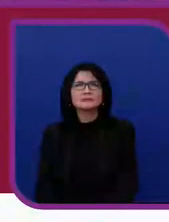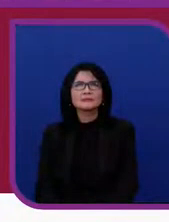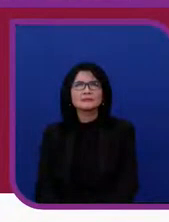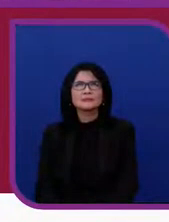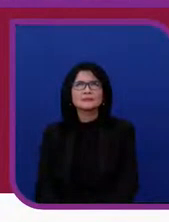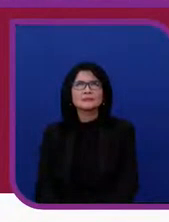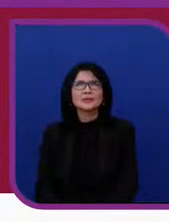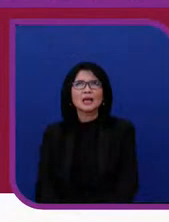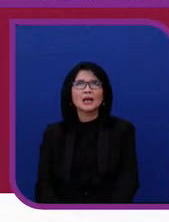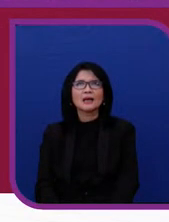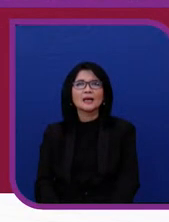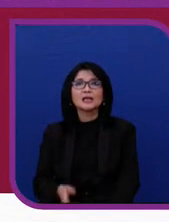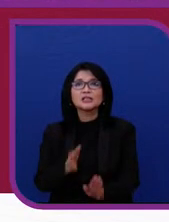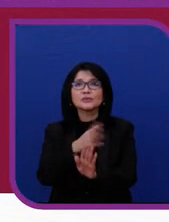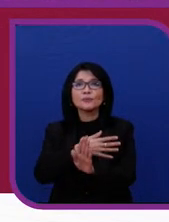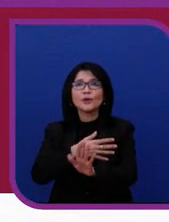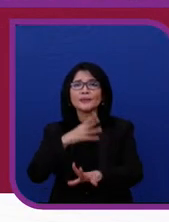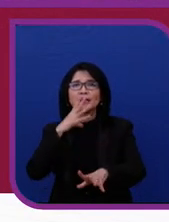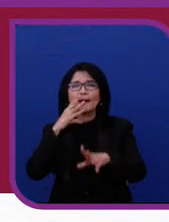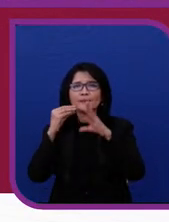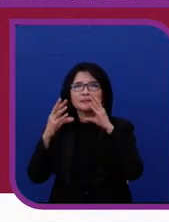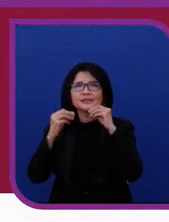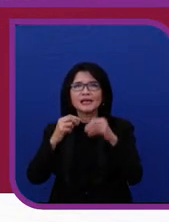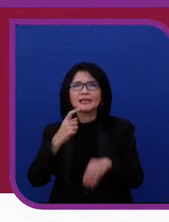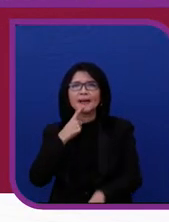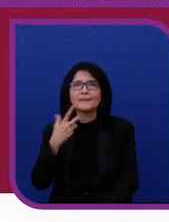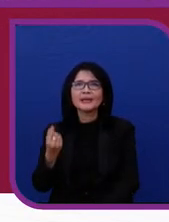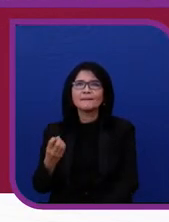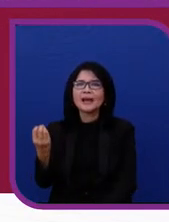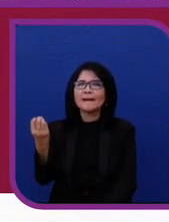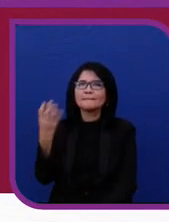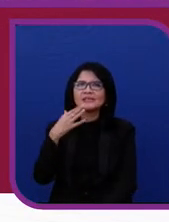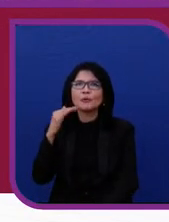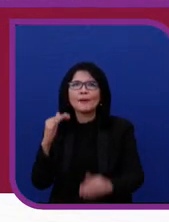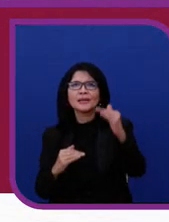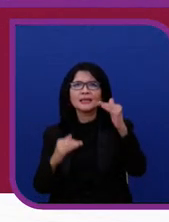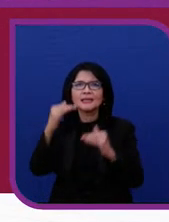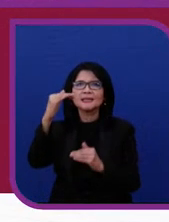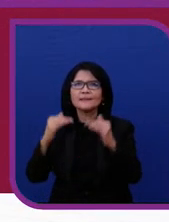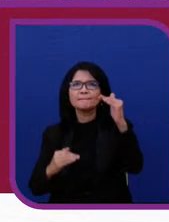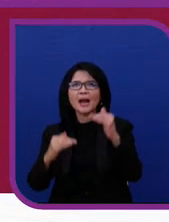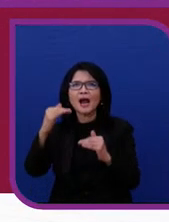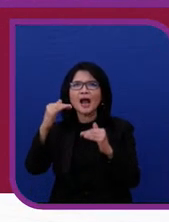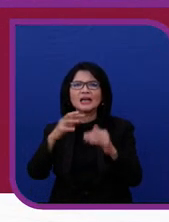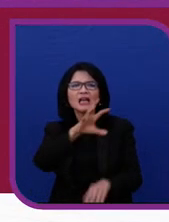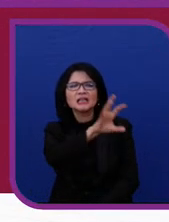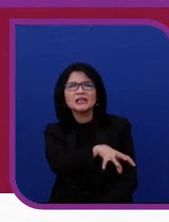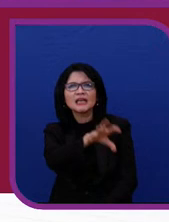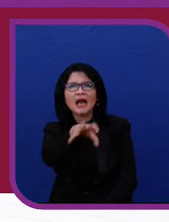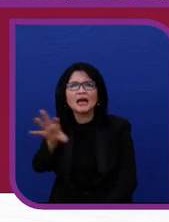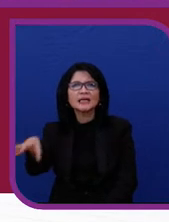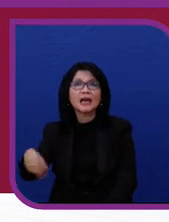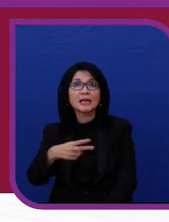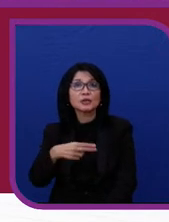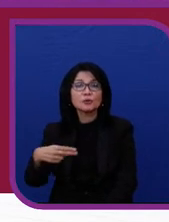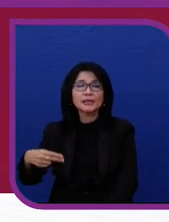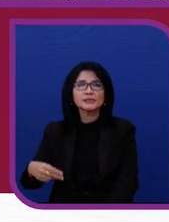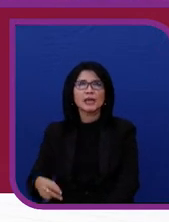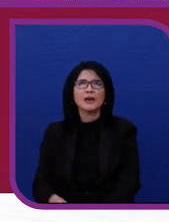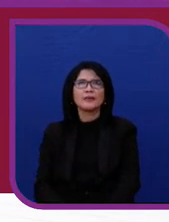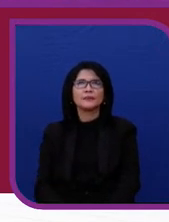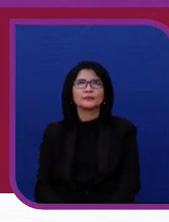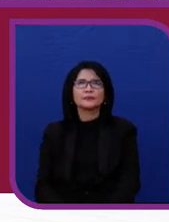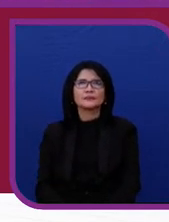we talking about how to dress nicoletti more reasons SPBO can save to address this